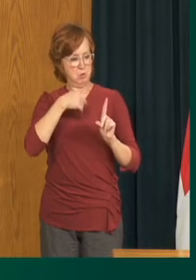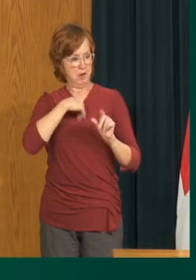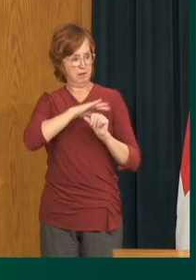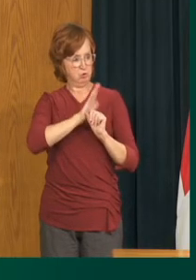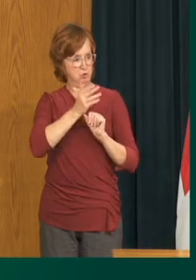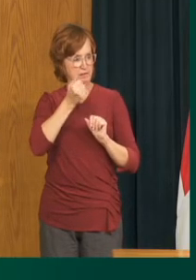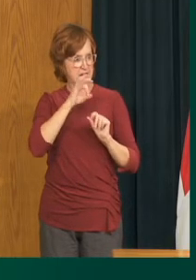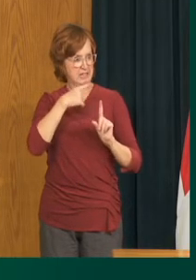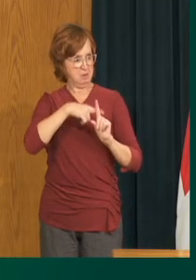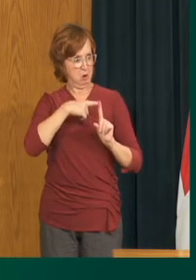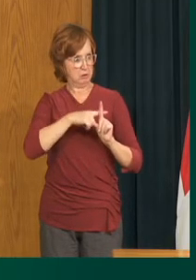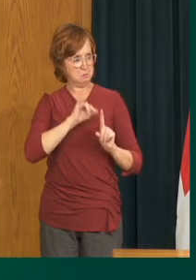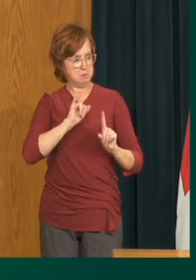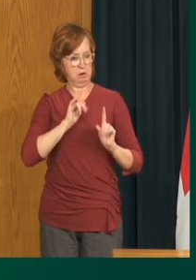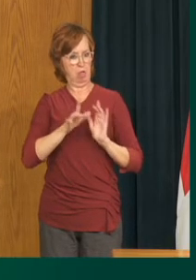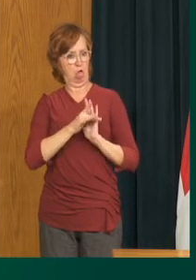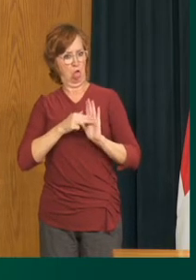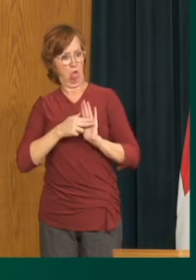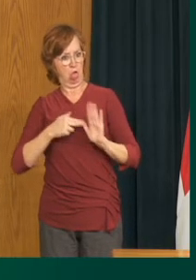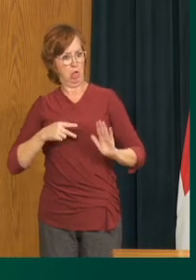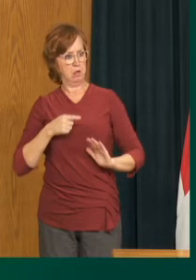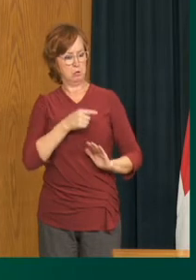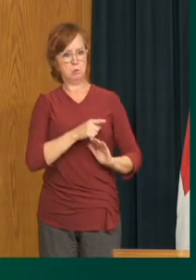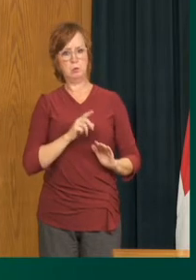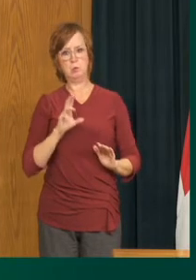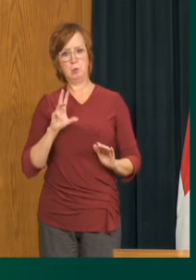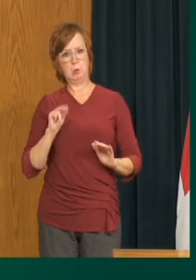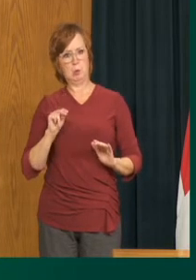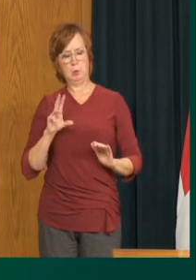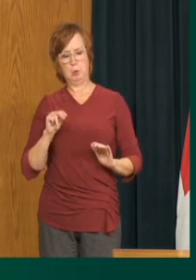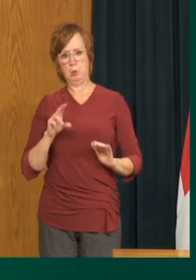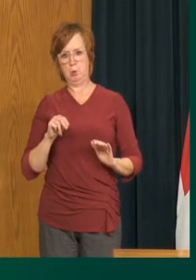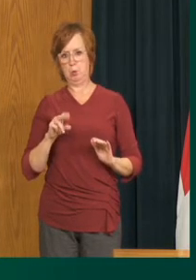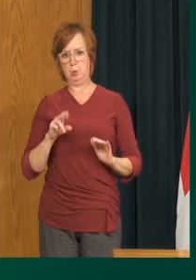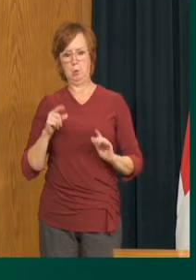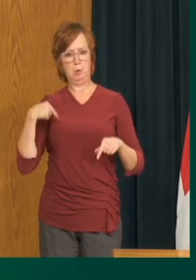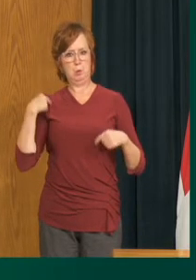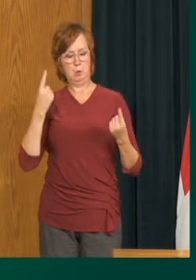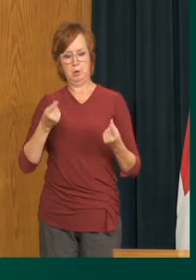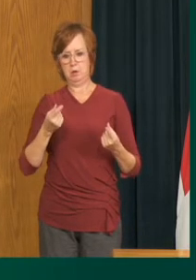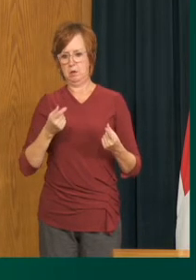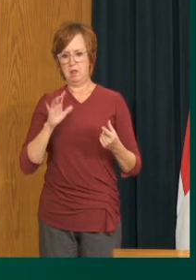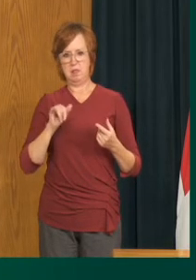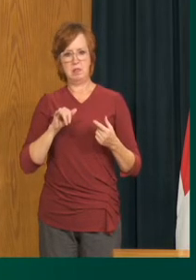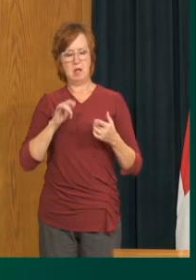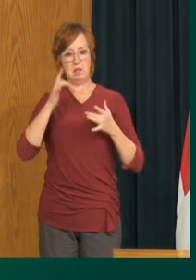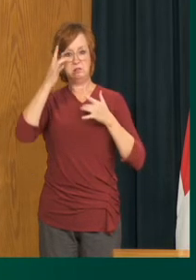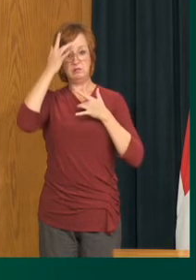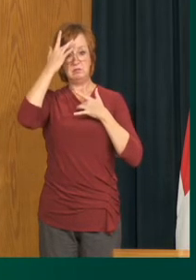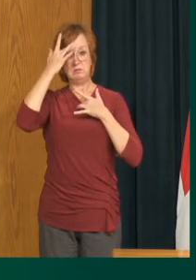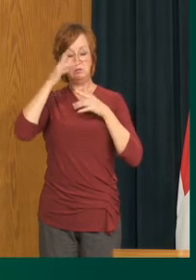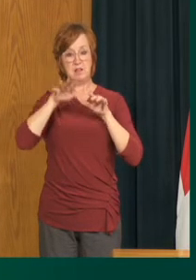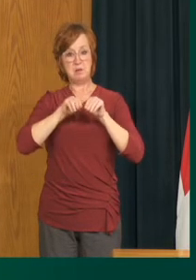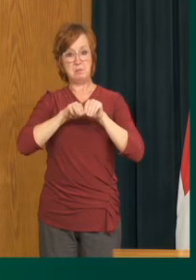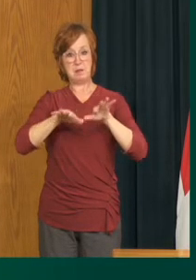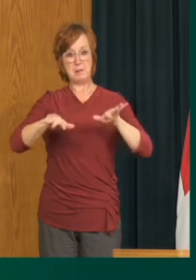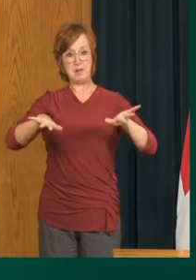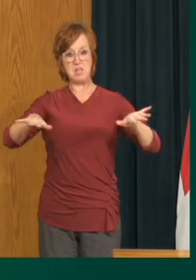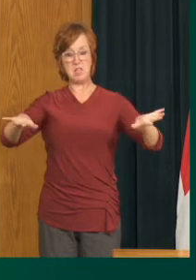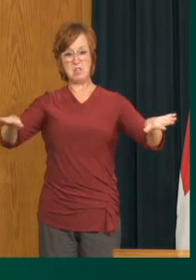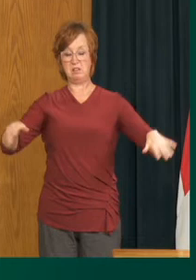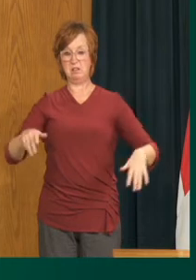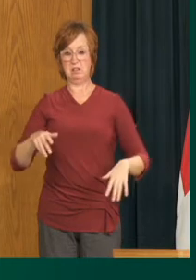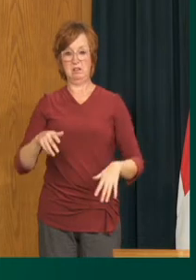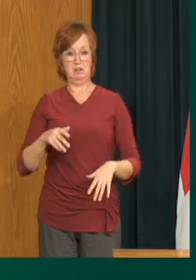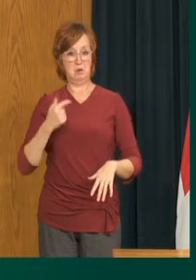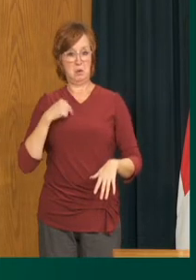anyone that actually has been tested positive with COVID-19. This virus, as we have found out, really